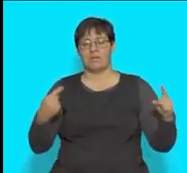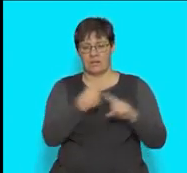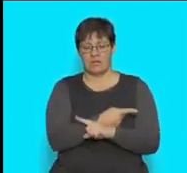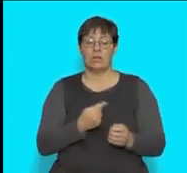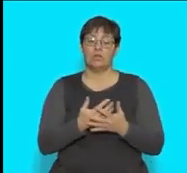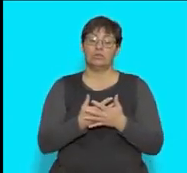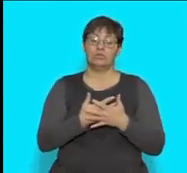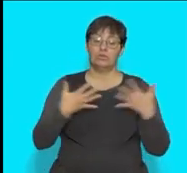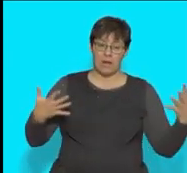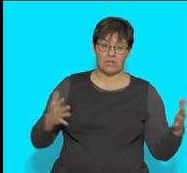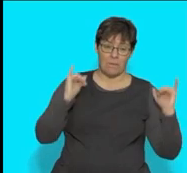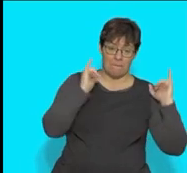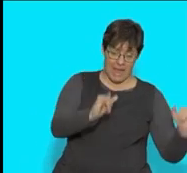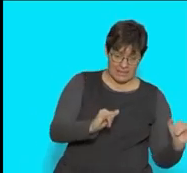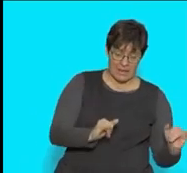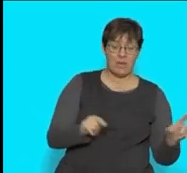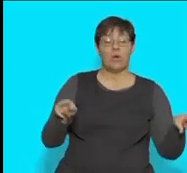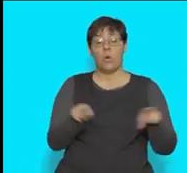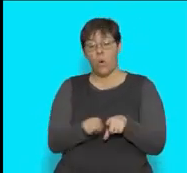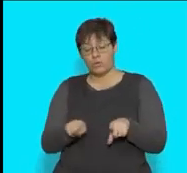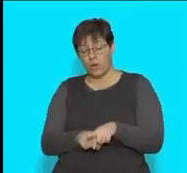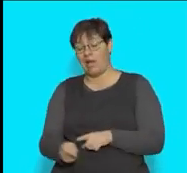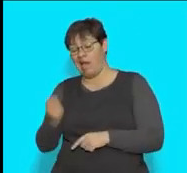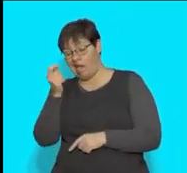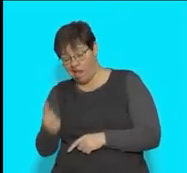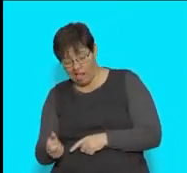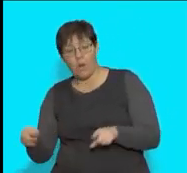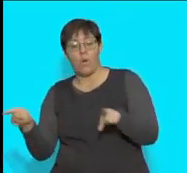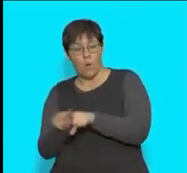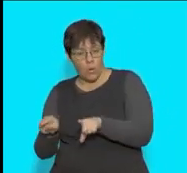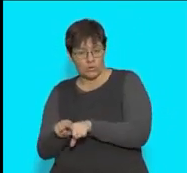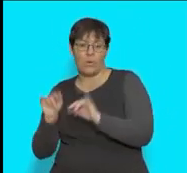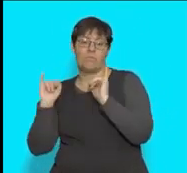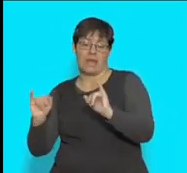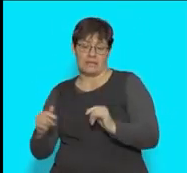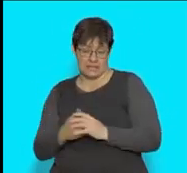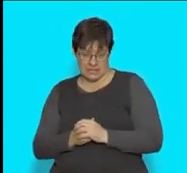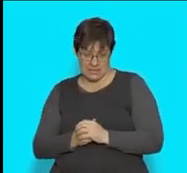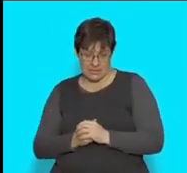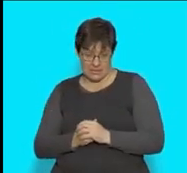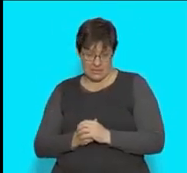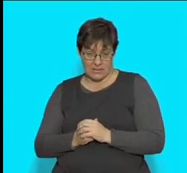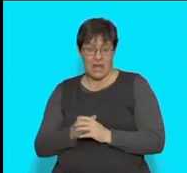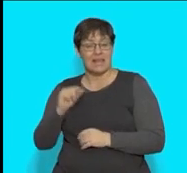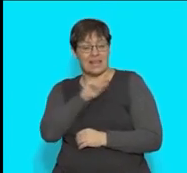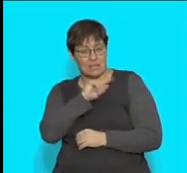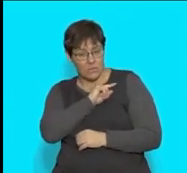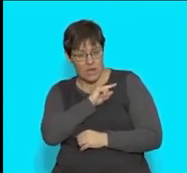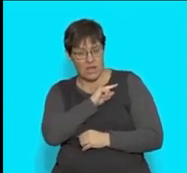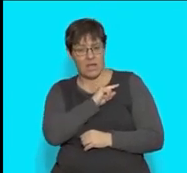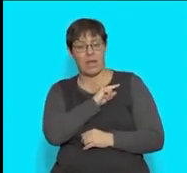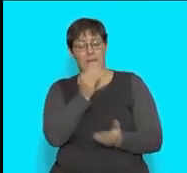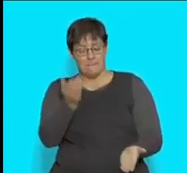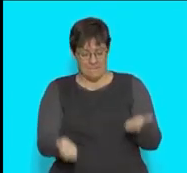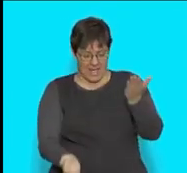myself. Too much salt is bad for me, but also too little salt can also be bad for me. So this is why it's important